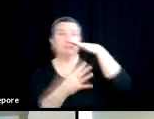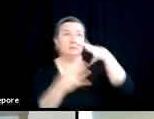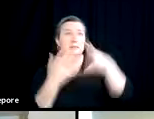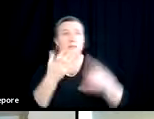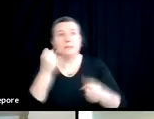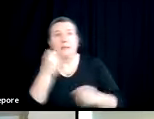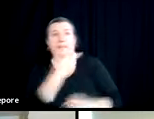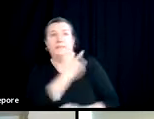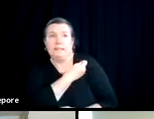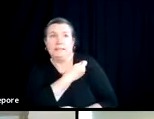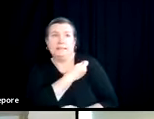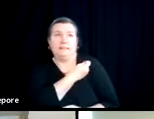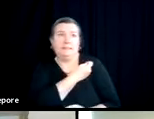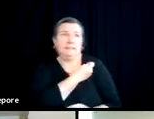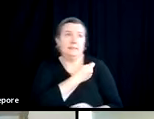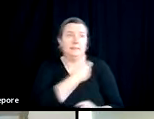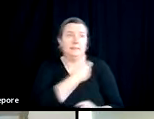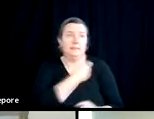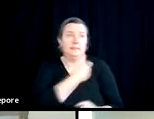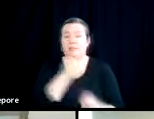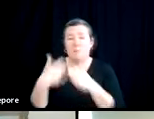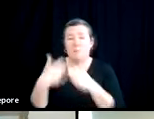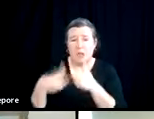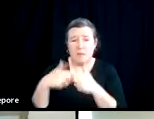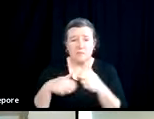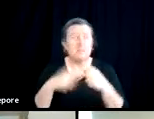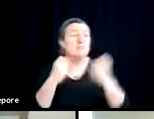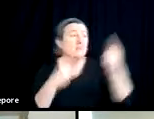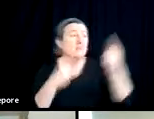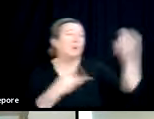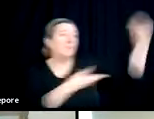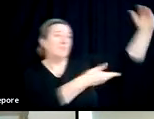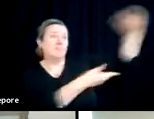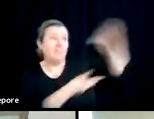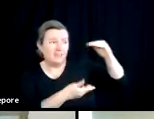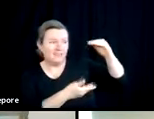is the gating factor. And MetLife is literally